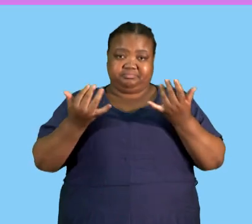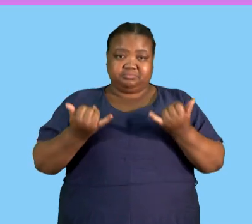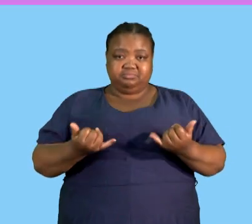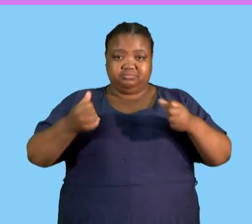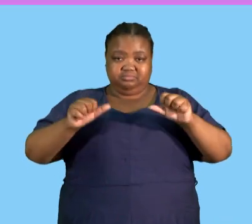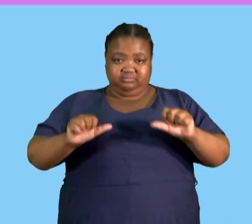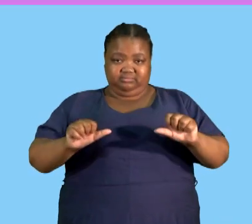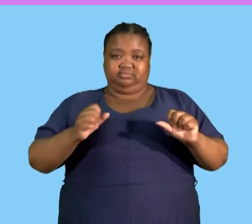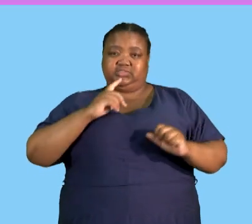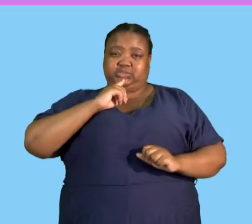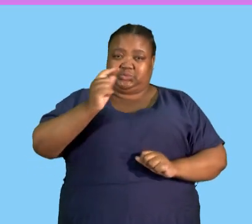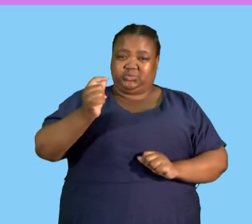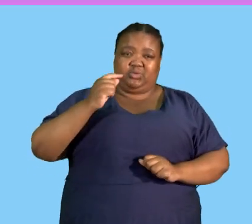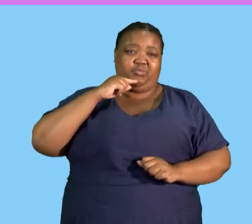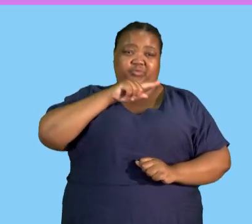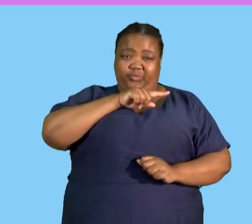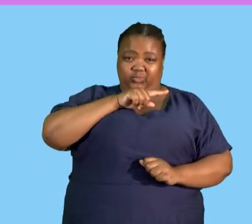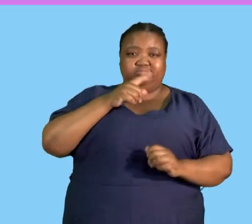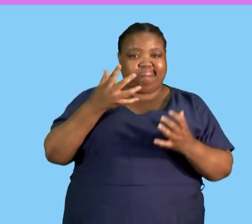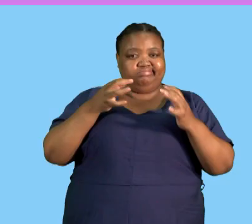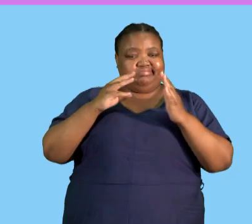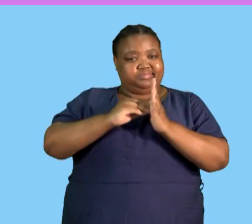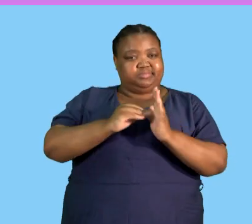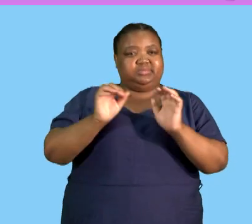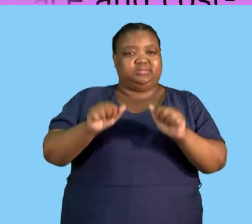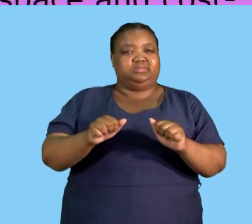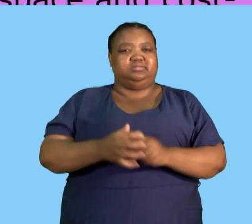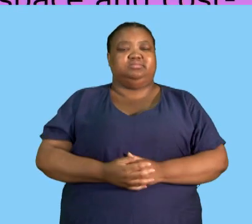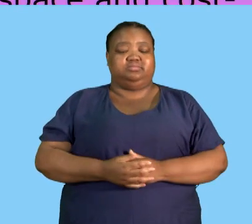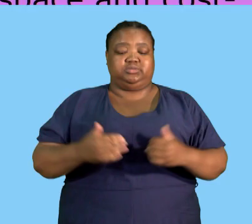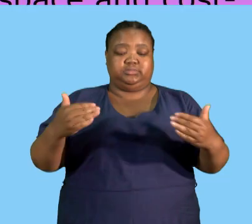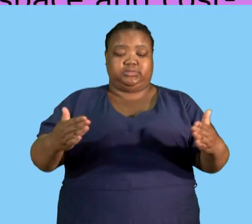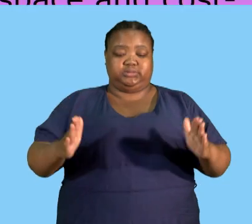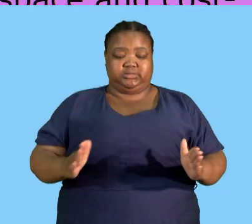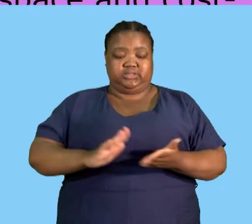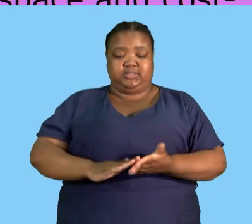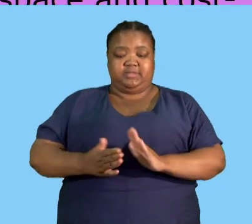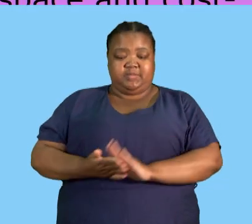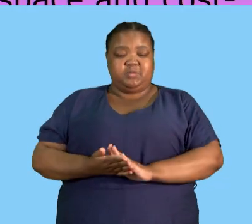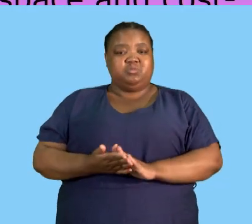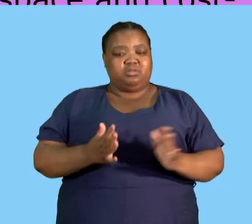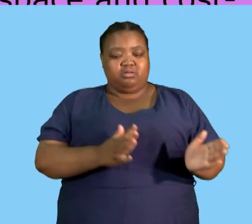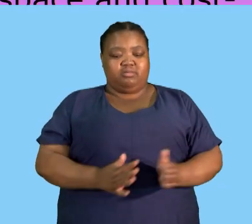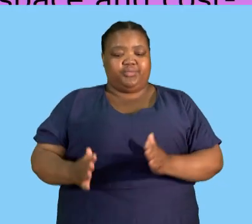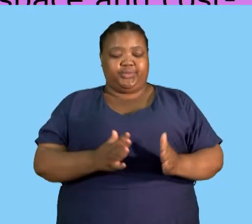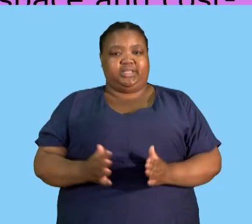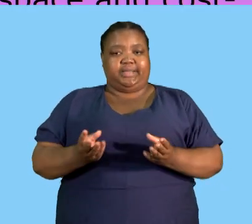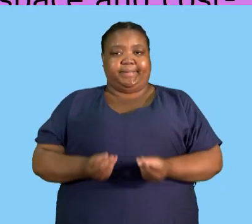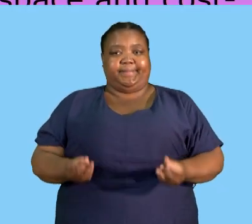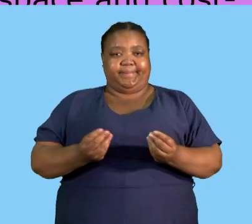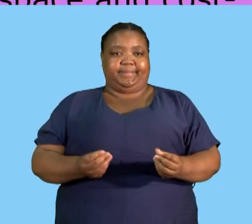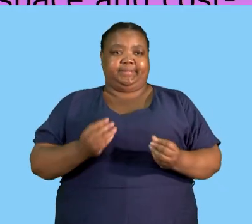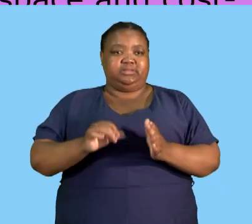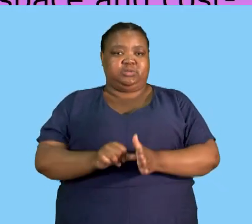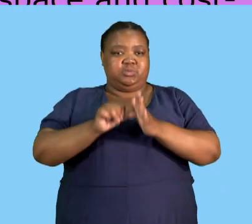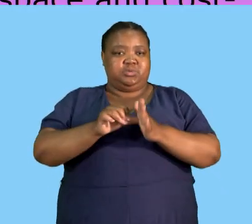saying, state whether the following statement is true or false. So when analyzing the best packaging arrangement